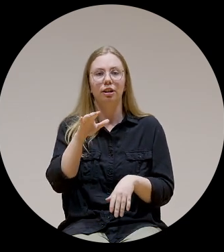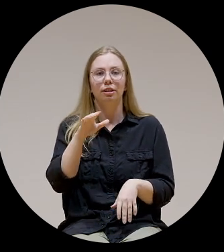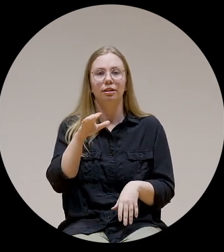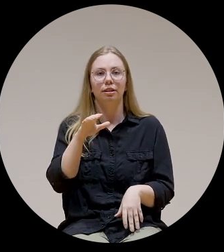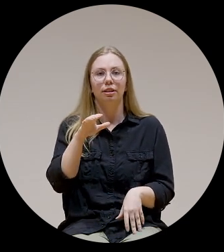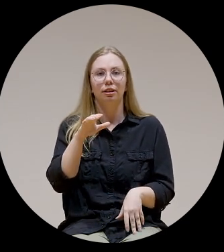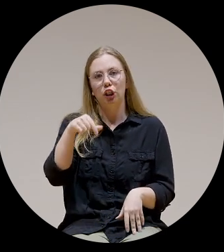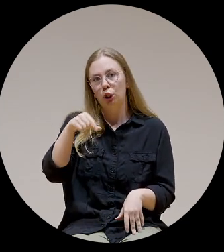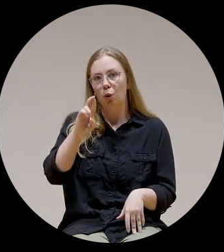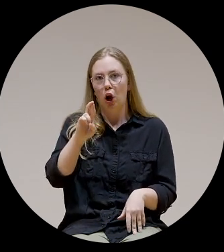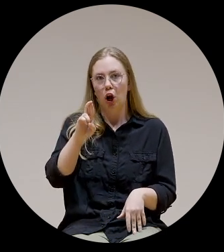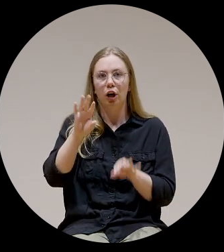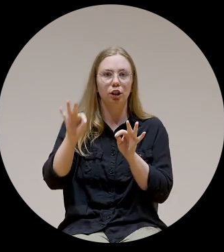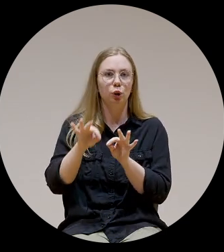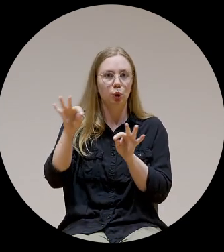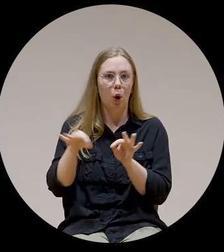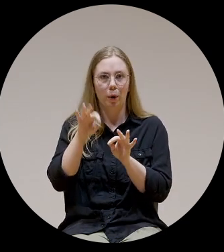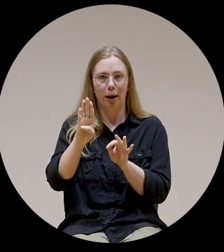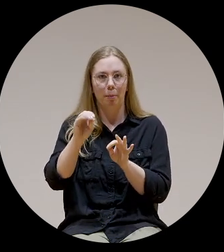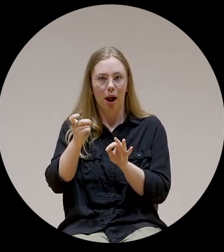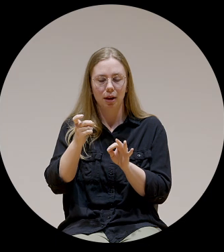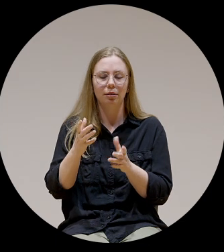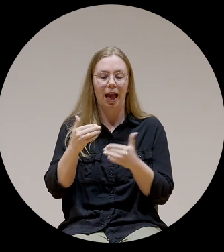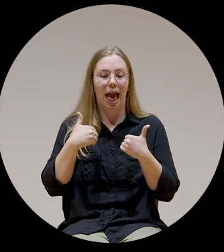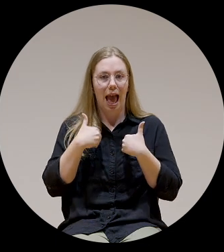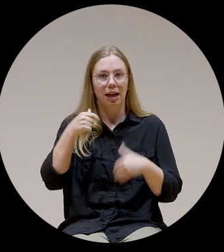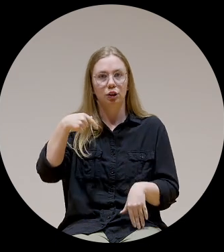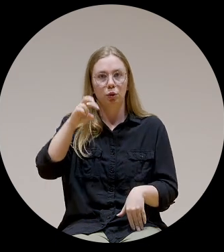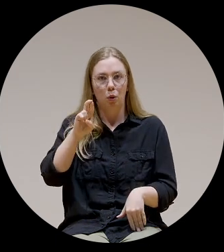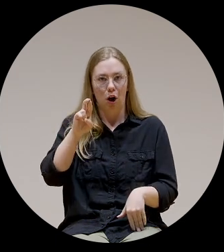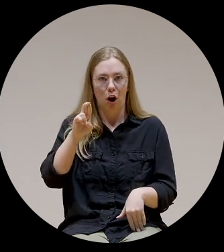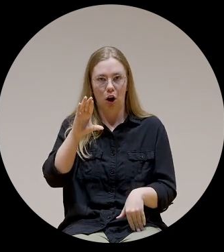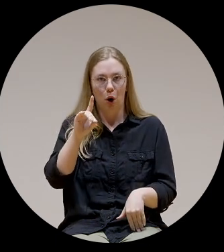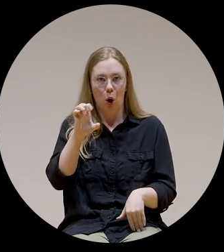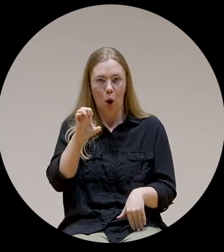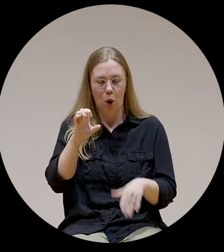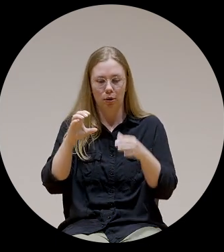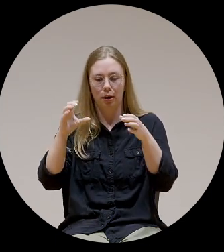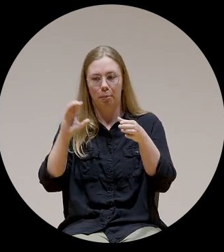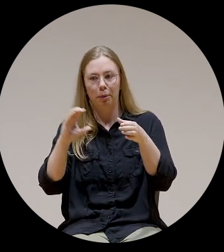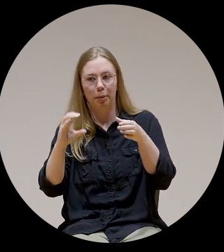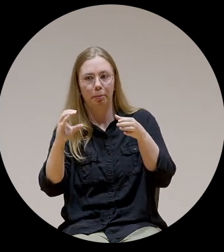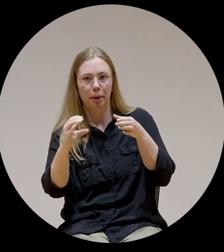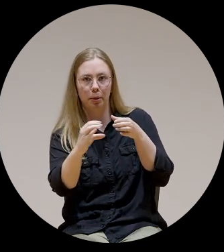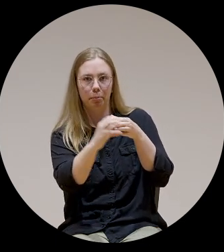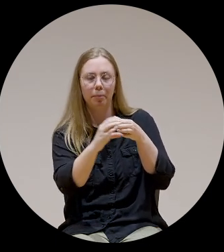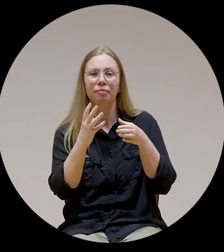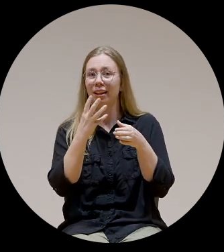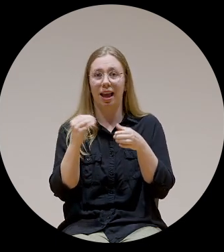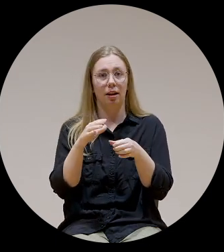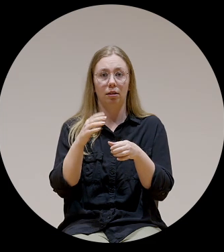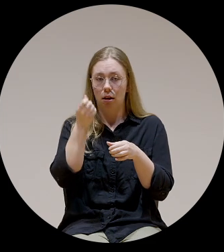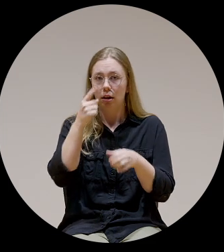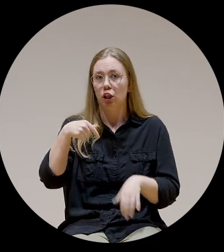boxes that actually has a functioning QR codes on the edges of the box and fully beaded, which